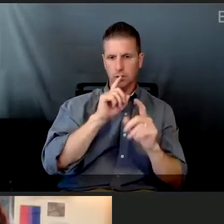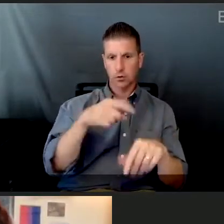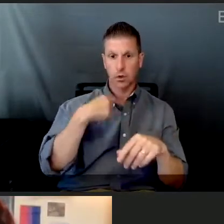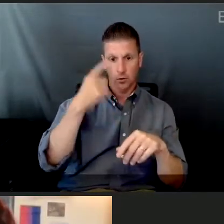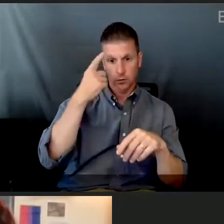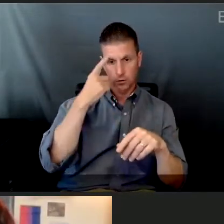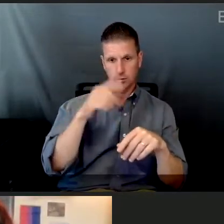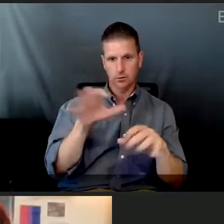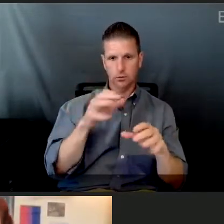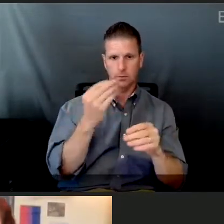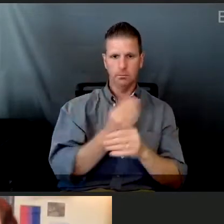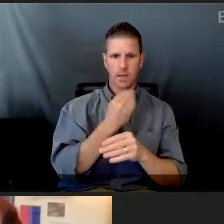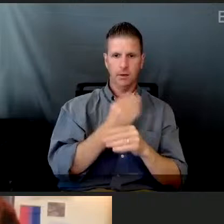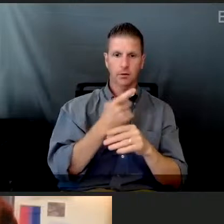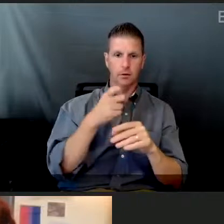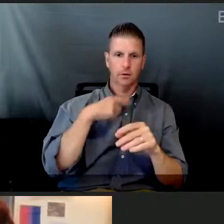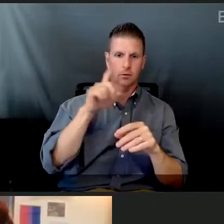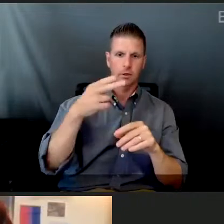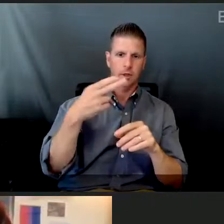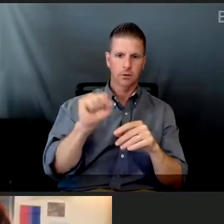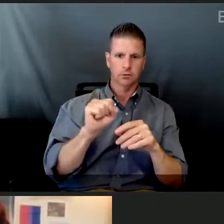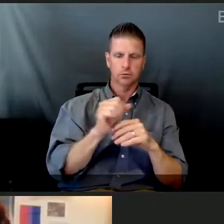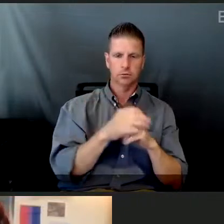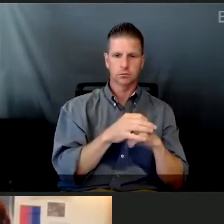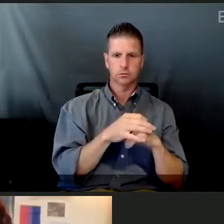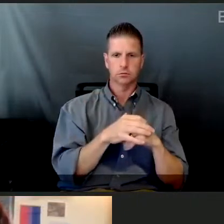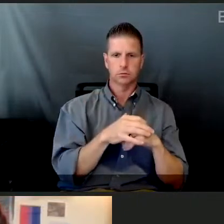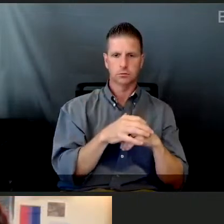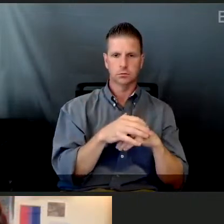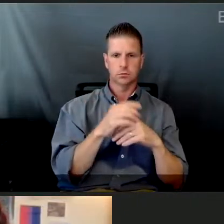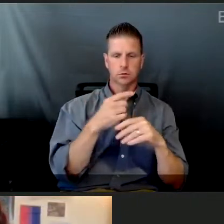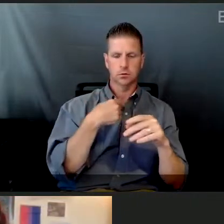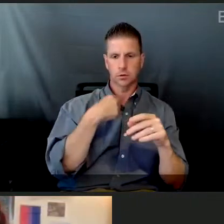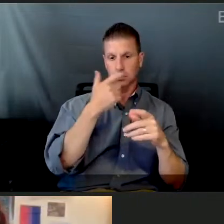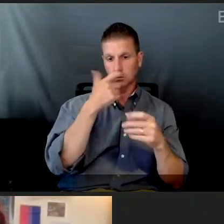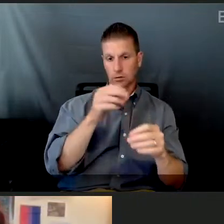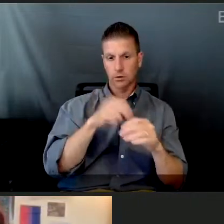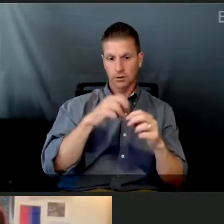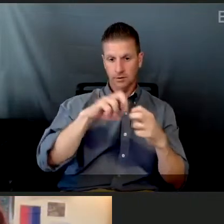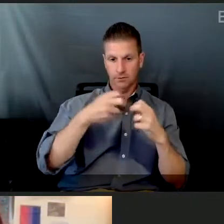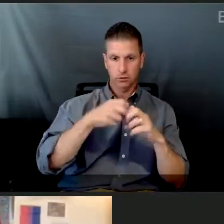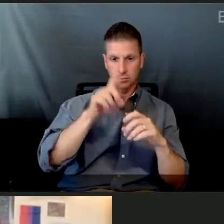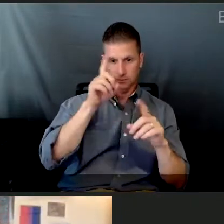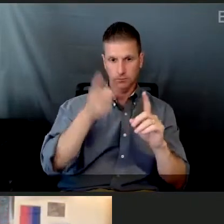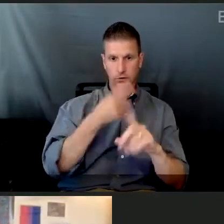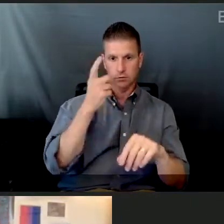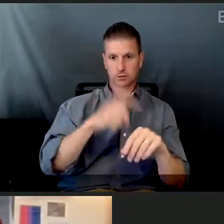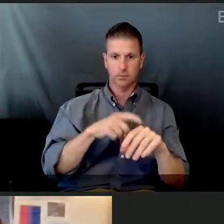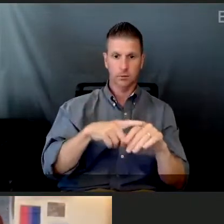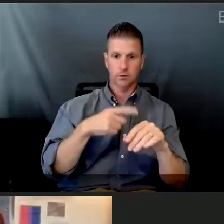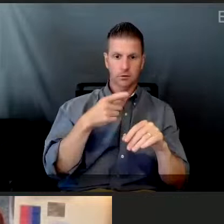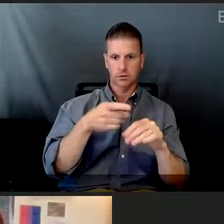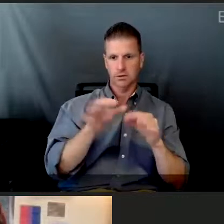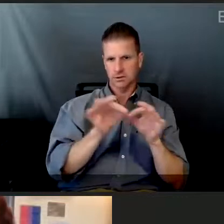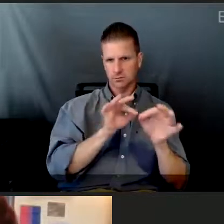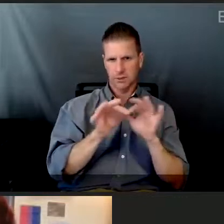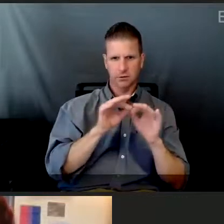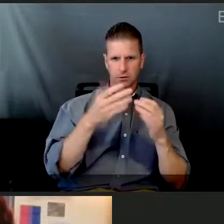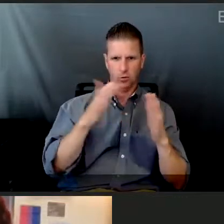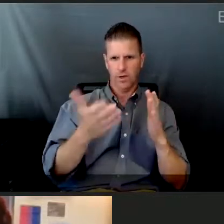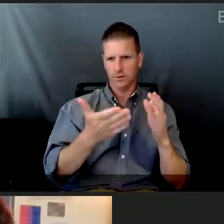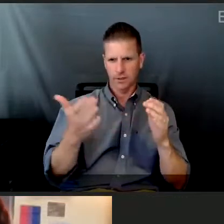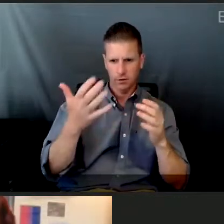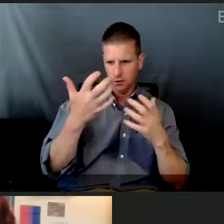need to do math. And then I got to high school, and I was introduced to physics for the first time. And I was like, oh my gosh, this explains the way things work